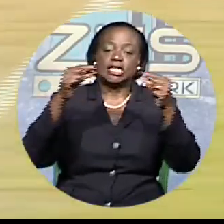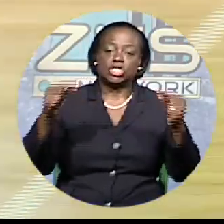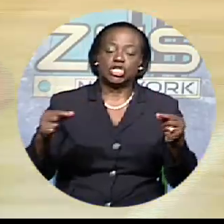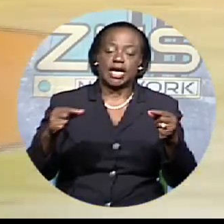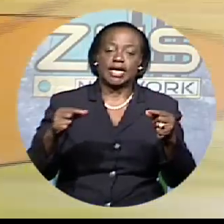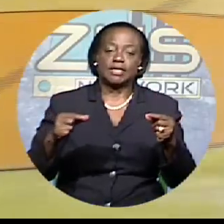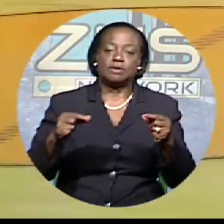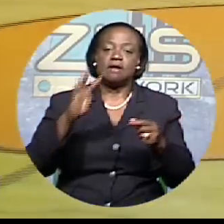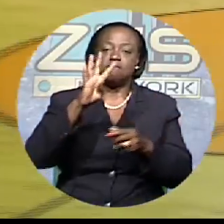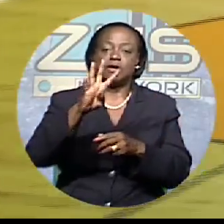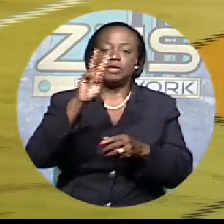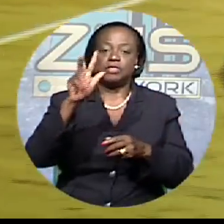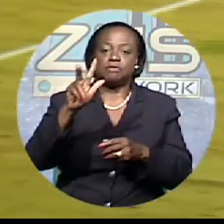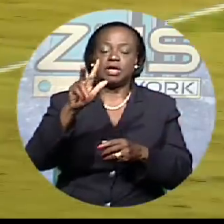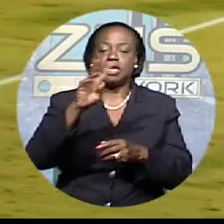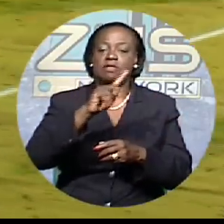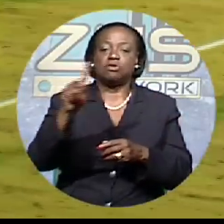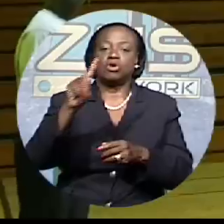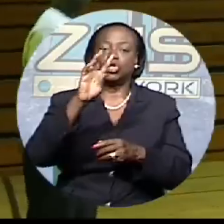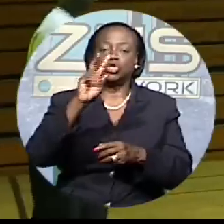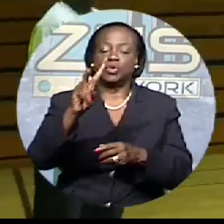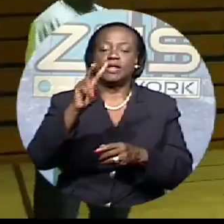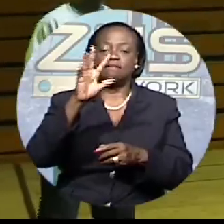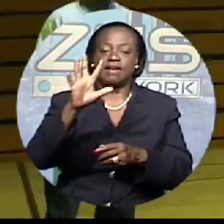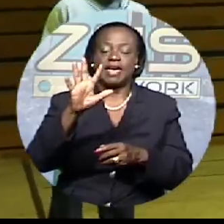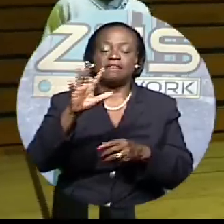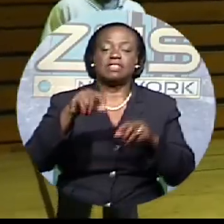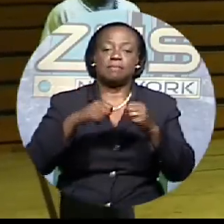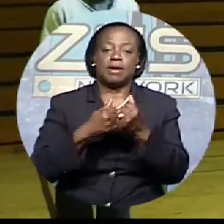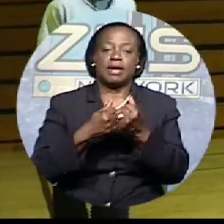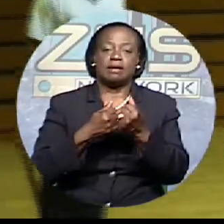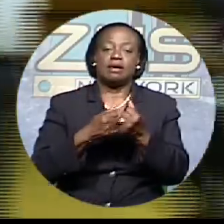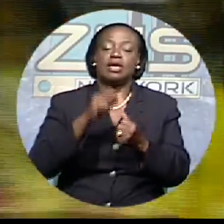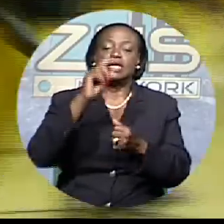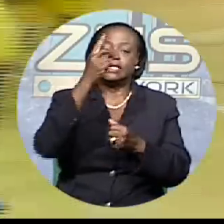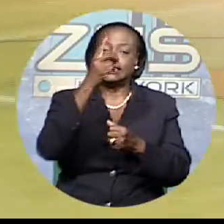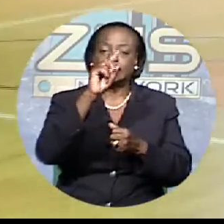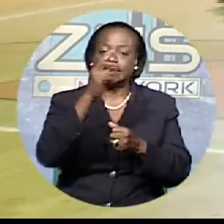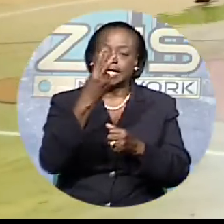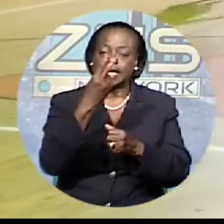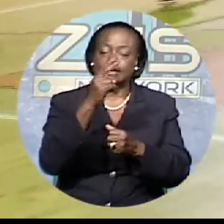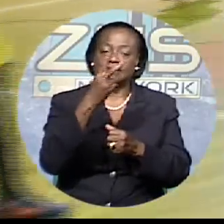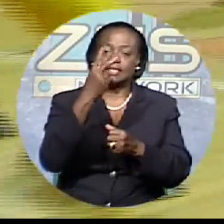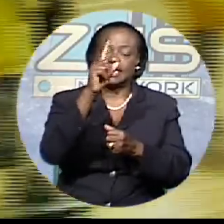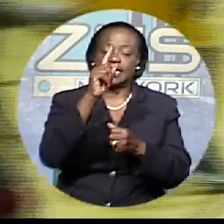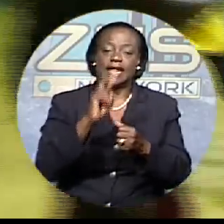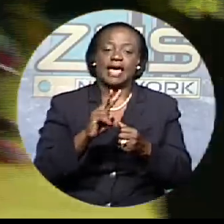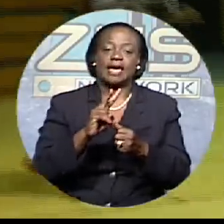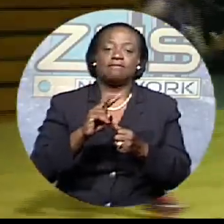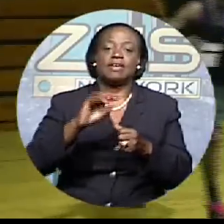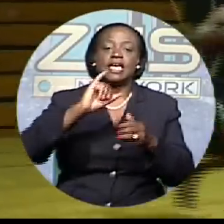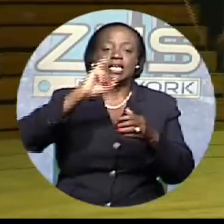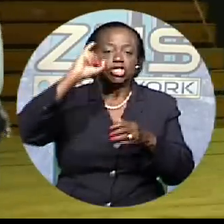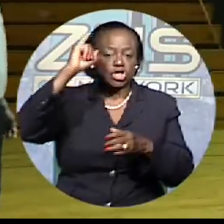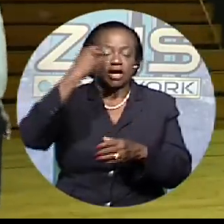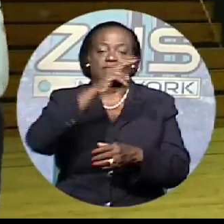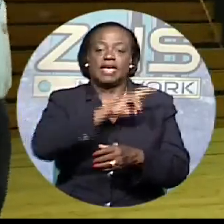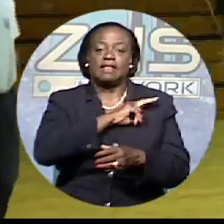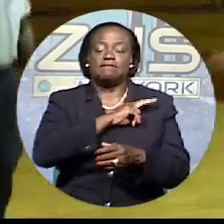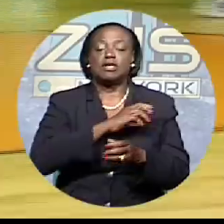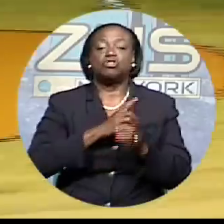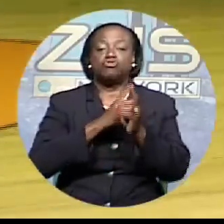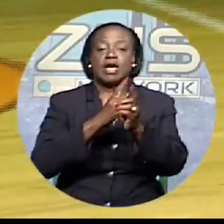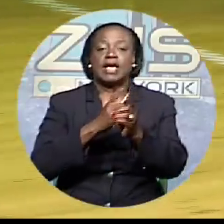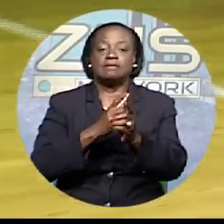big 43-25 at the break. In the second half, Giants continuing to pour it on. Jeff Henfield drives and the floater is